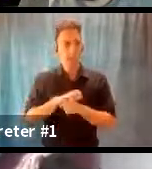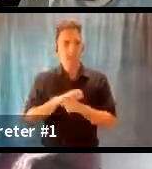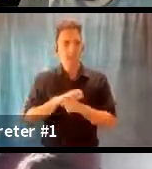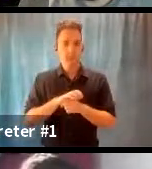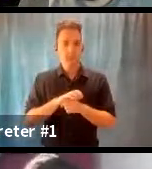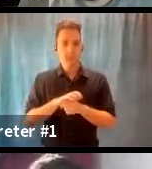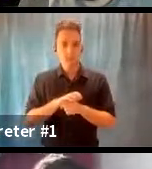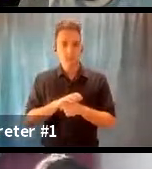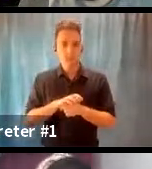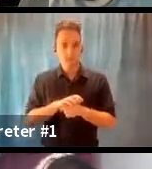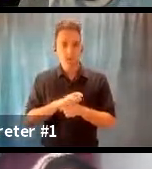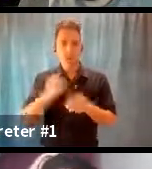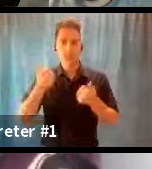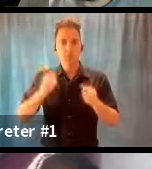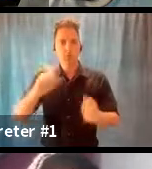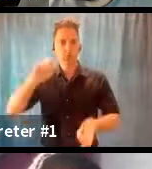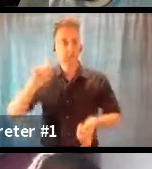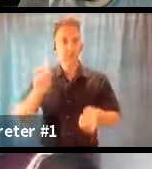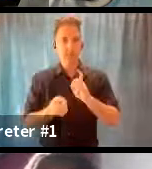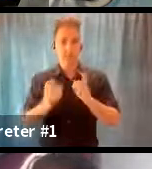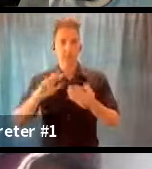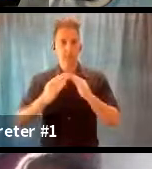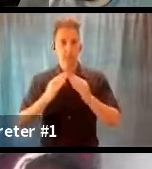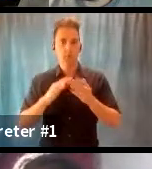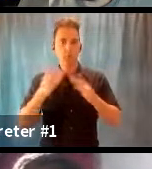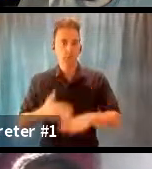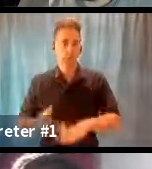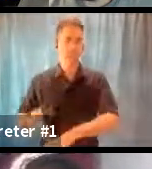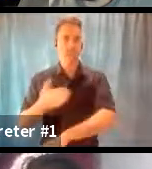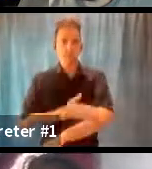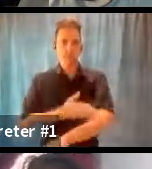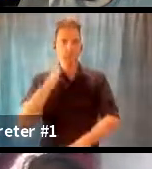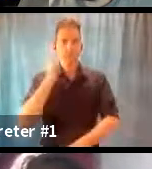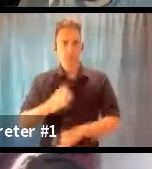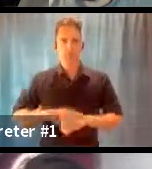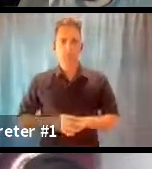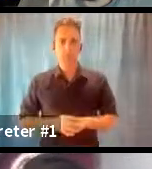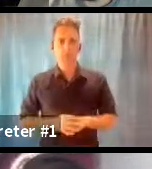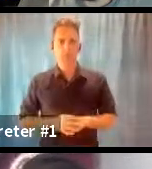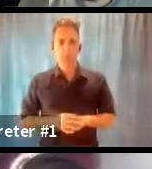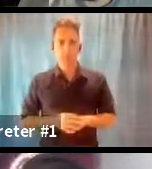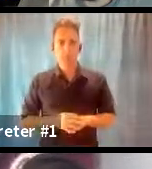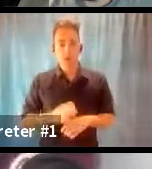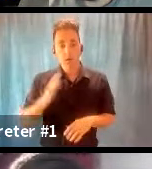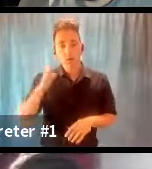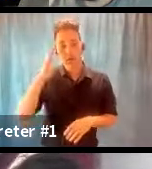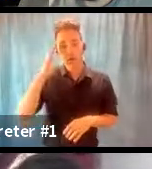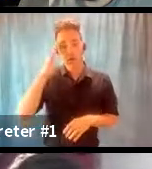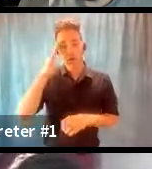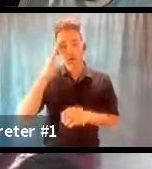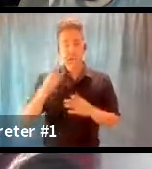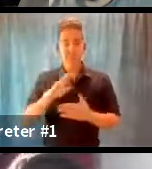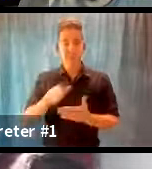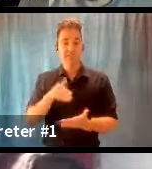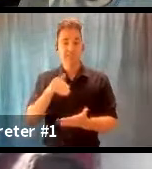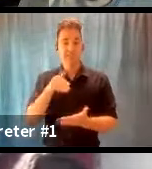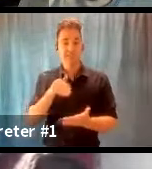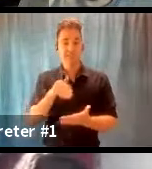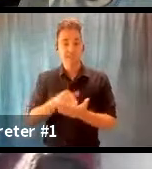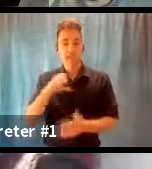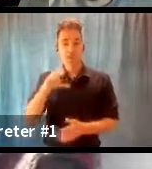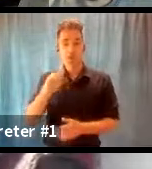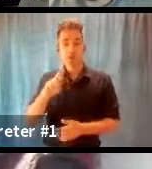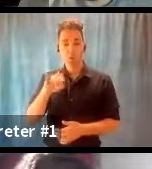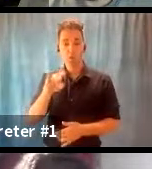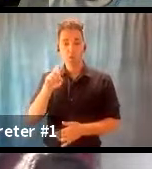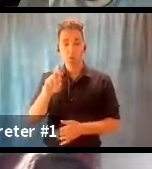transformational impact. Just as we've intentionally invested in the Central Corridor for the last 50 years, we must use